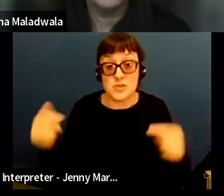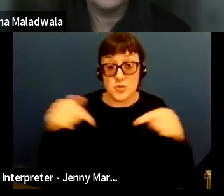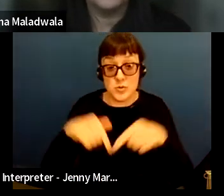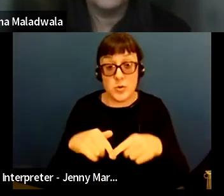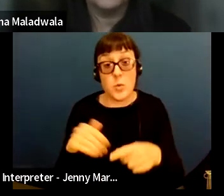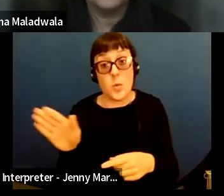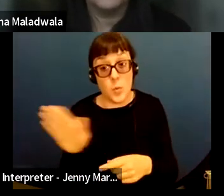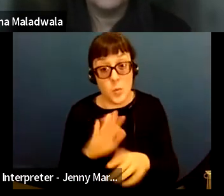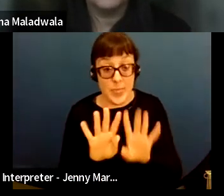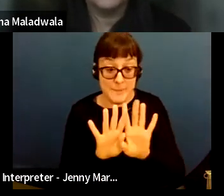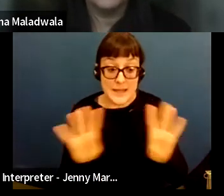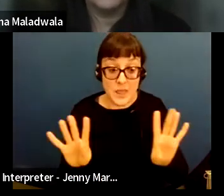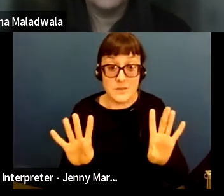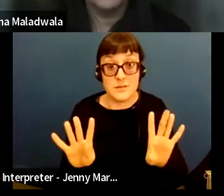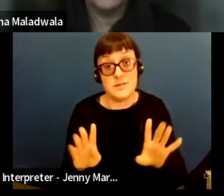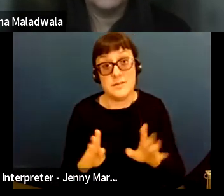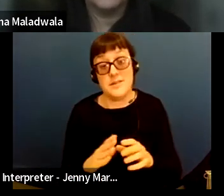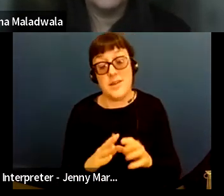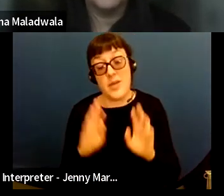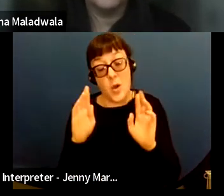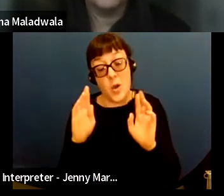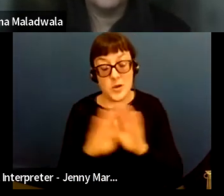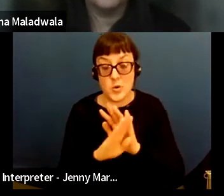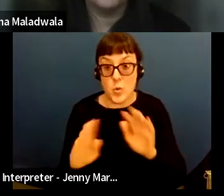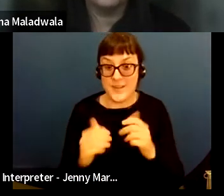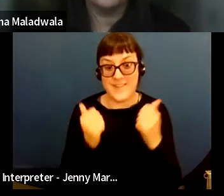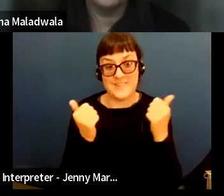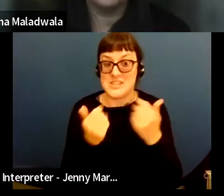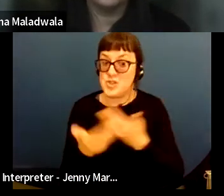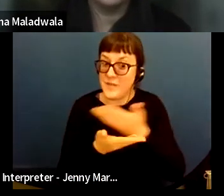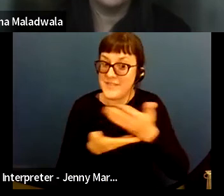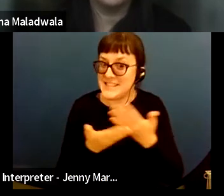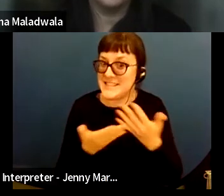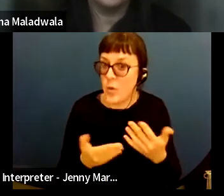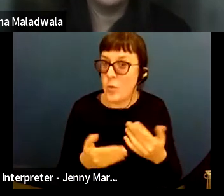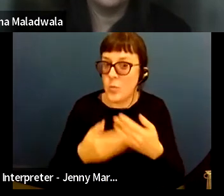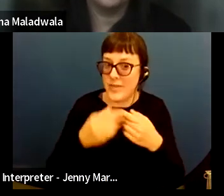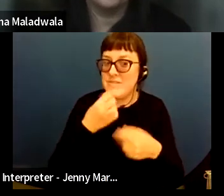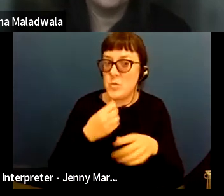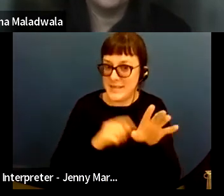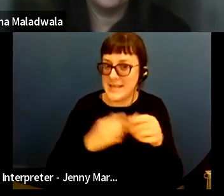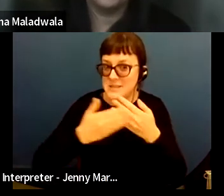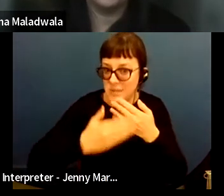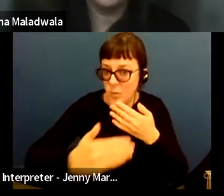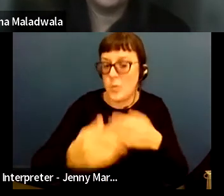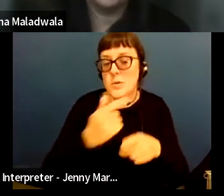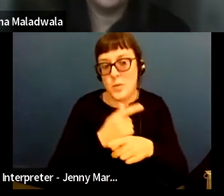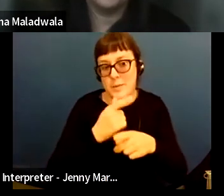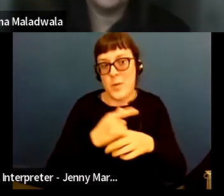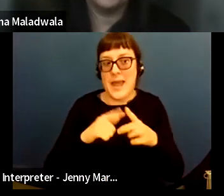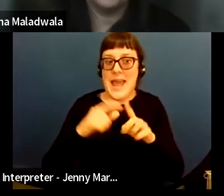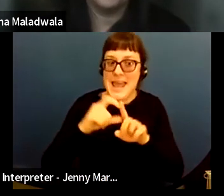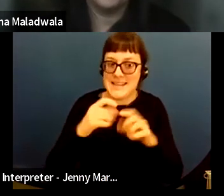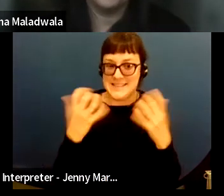our panelists. And I really hope this is not our only conversation. Over the next few years, GDI Hub is going to continue to talk about EdTech. So I hope